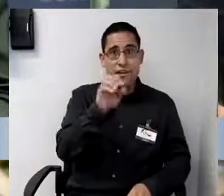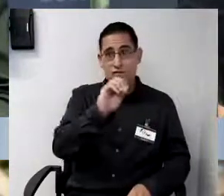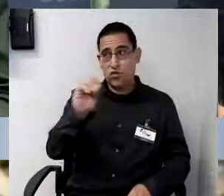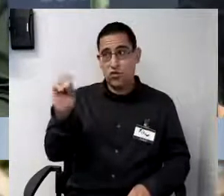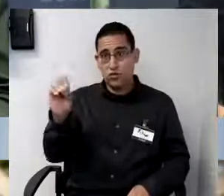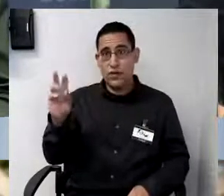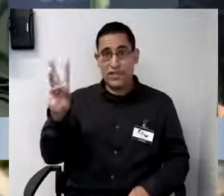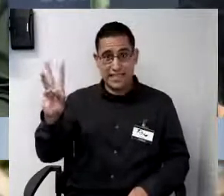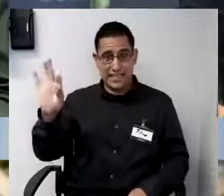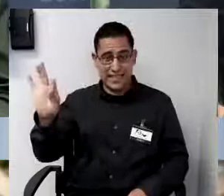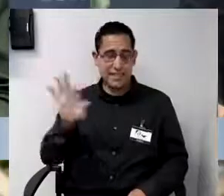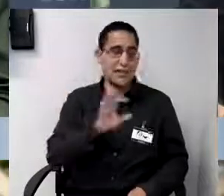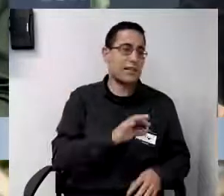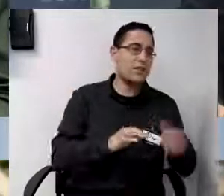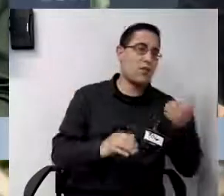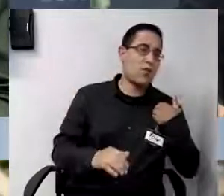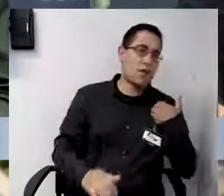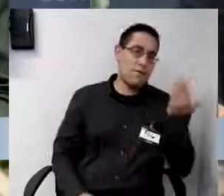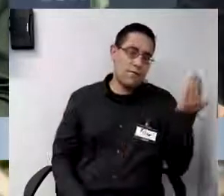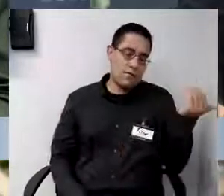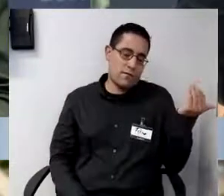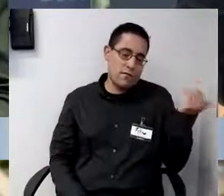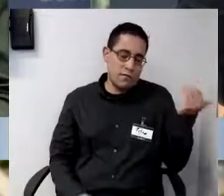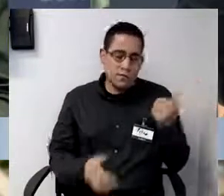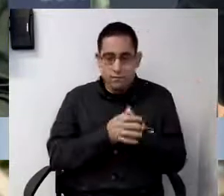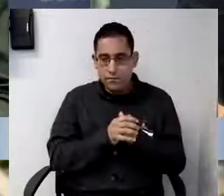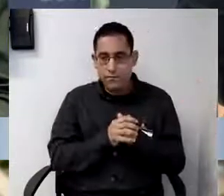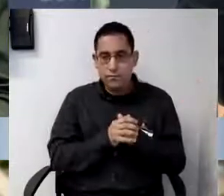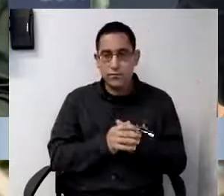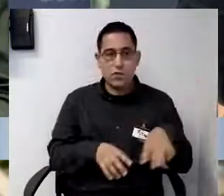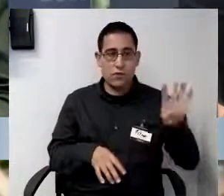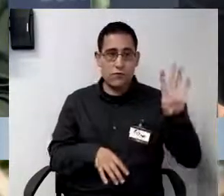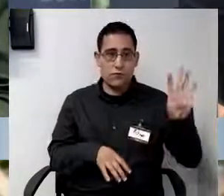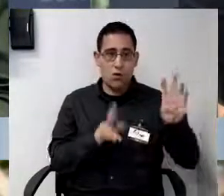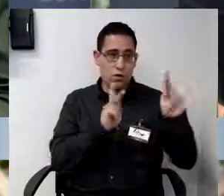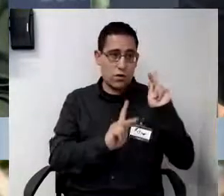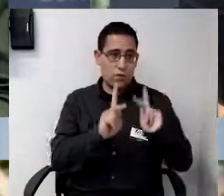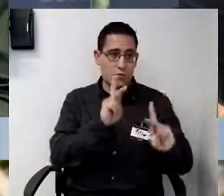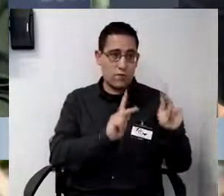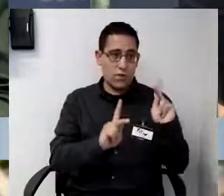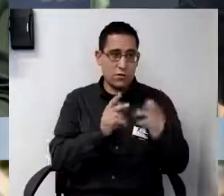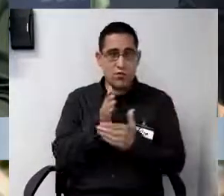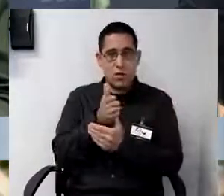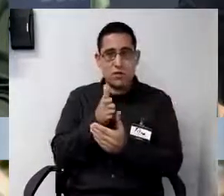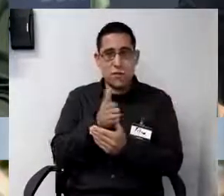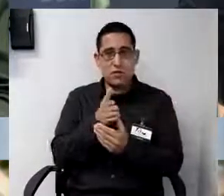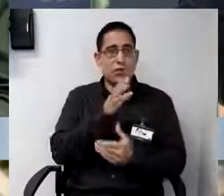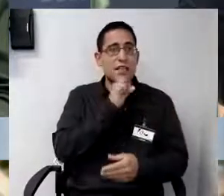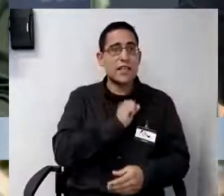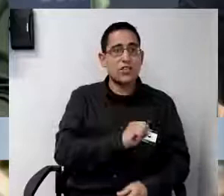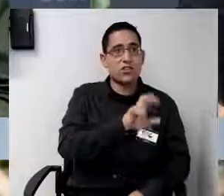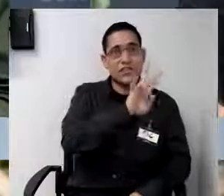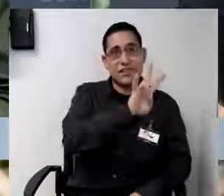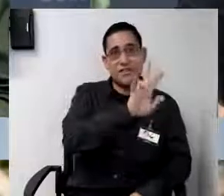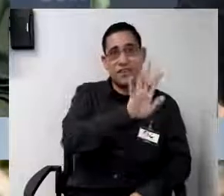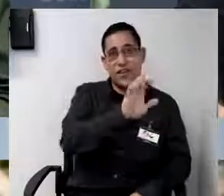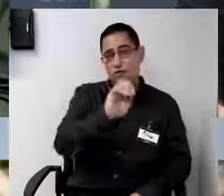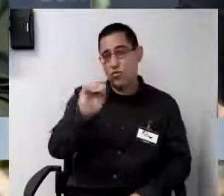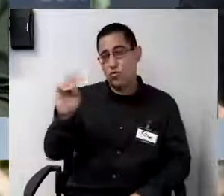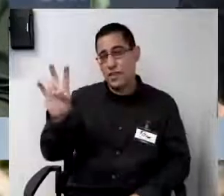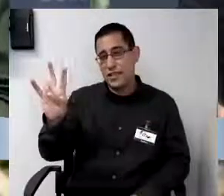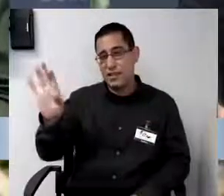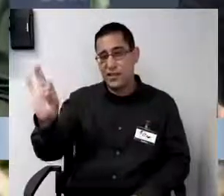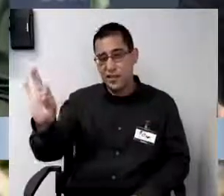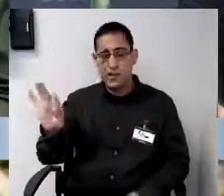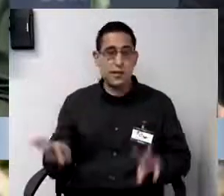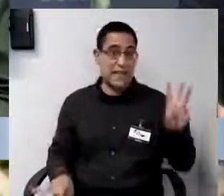18 that are 70 to 74 years old, 4 that are between 75 and 79, and 6 that